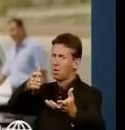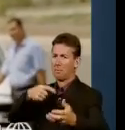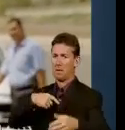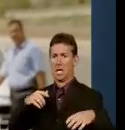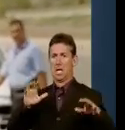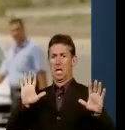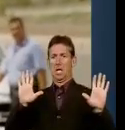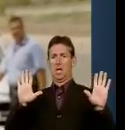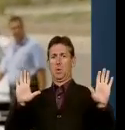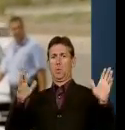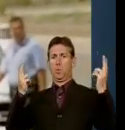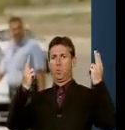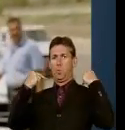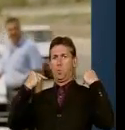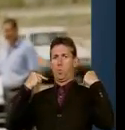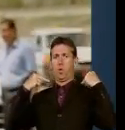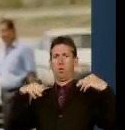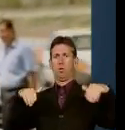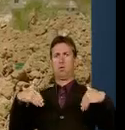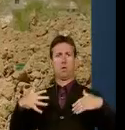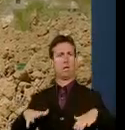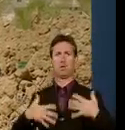want the problem to get worse.